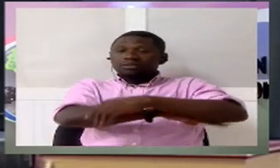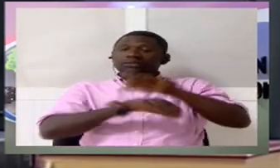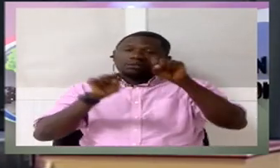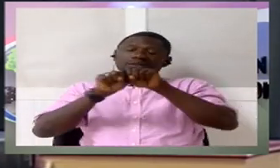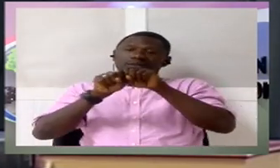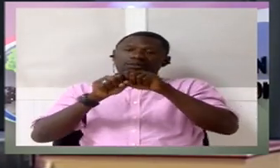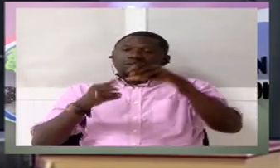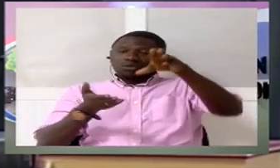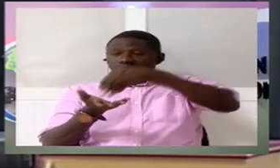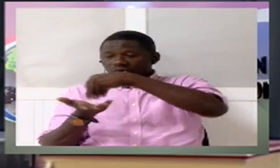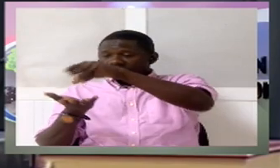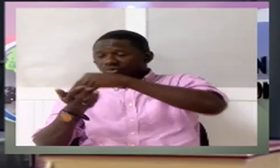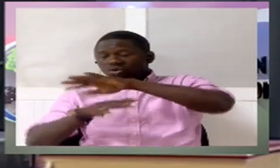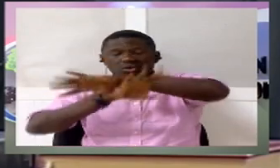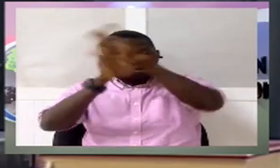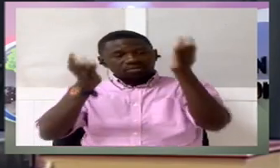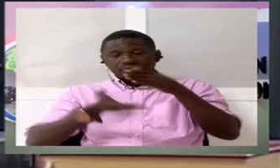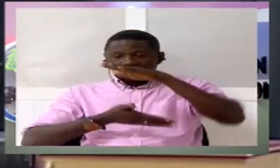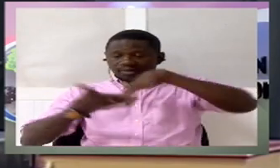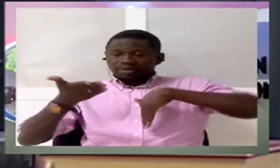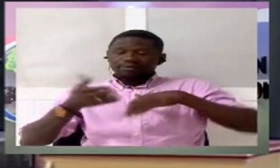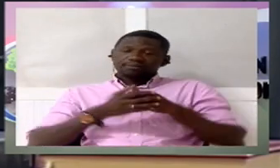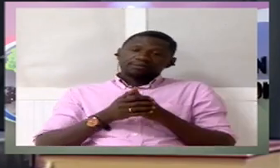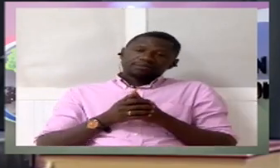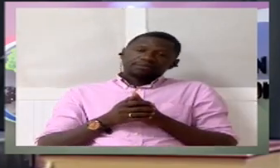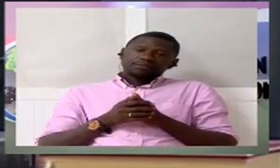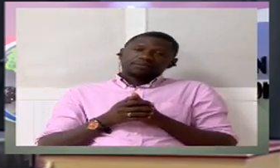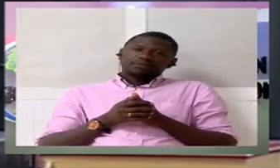when I got to Karang, I picked up all of my documents.